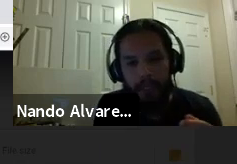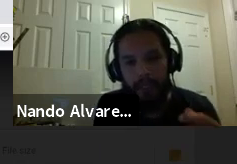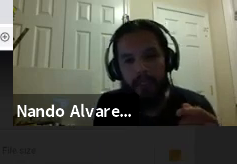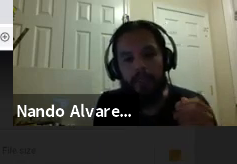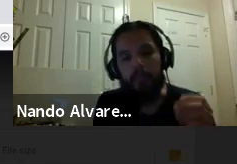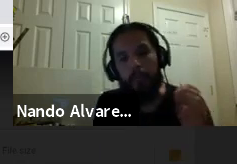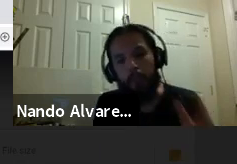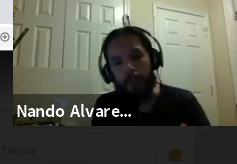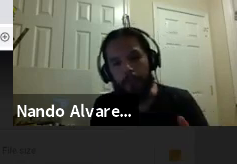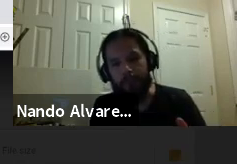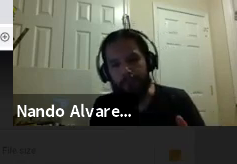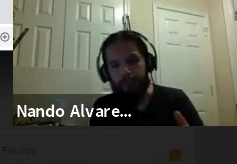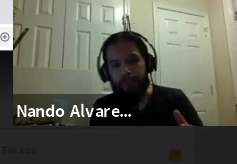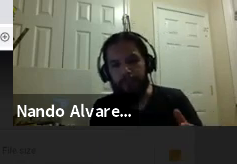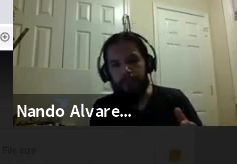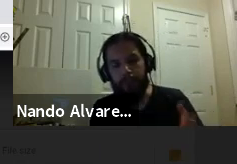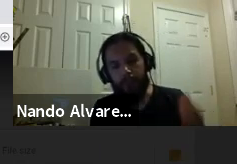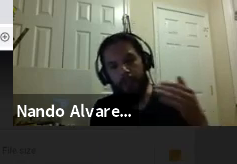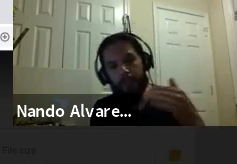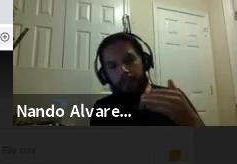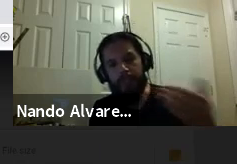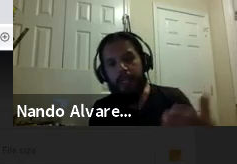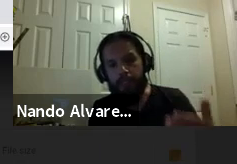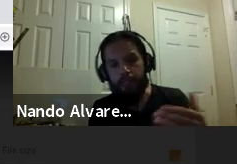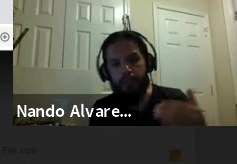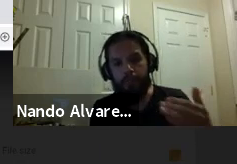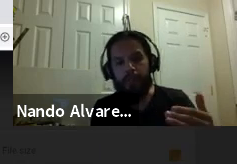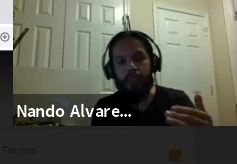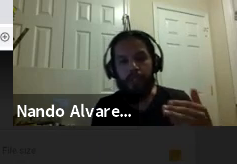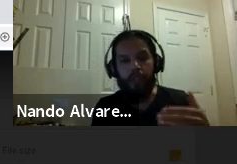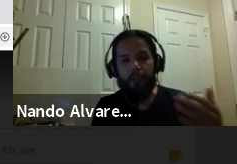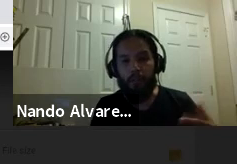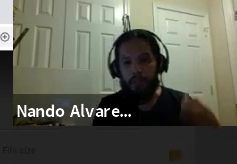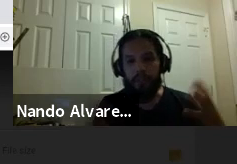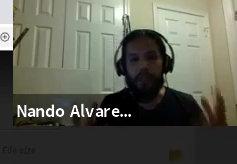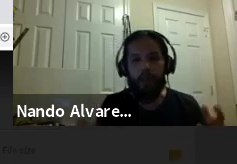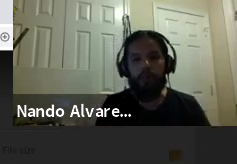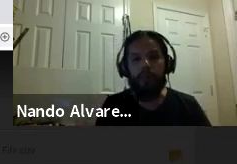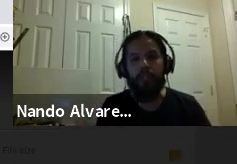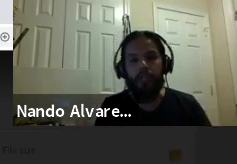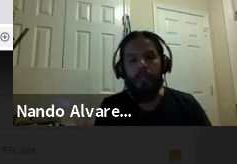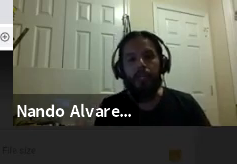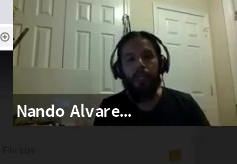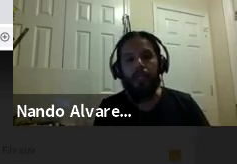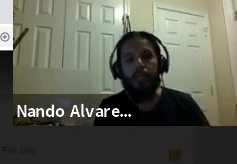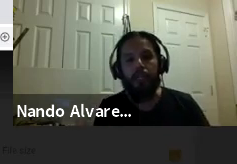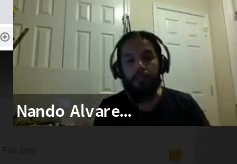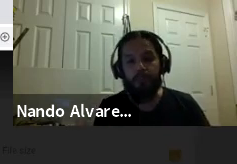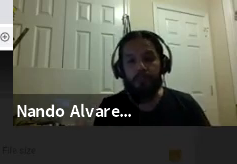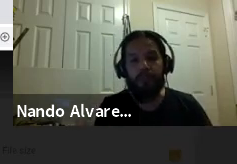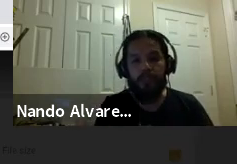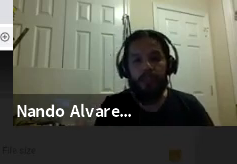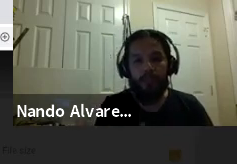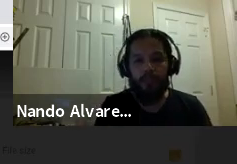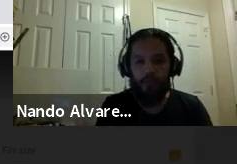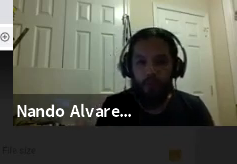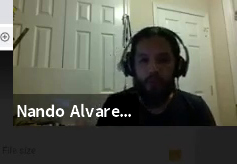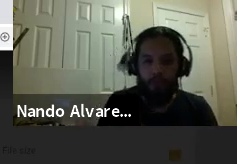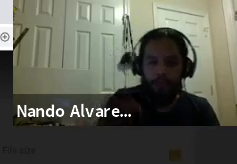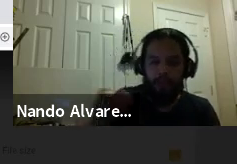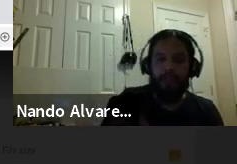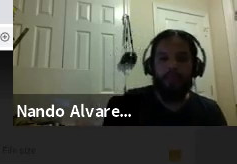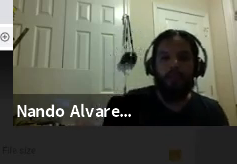be a board that, besides just helping with the sound and improving the sound of the